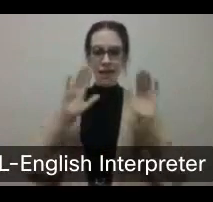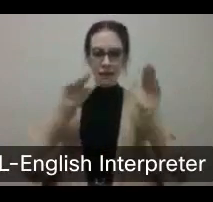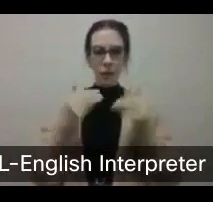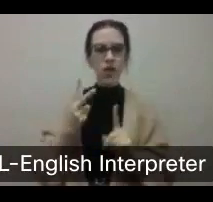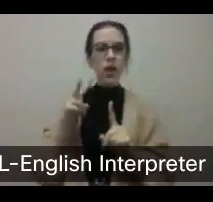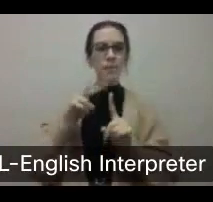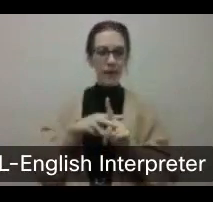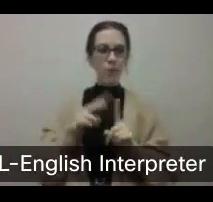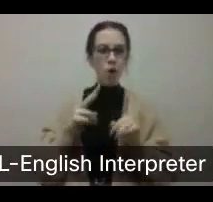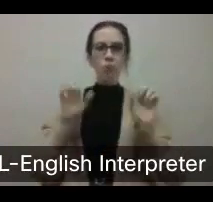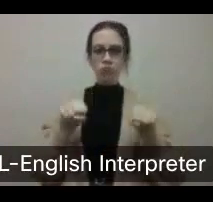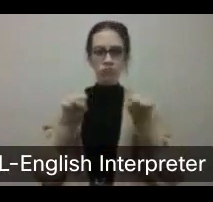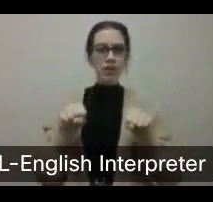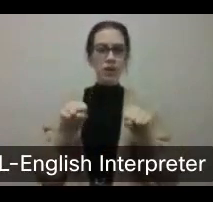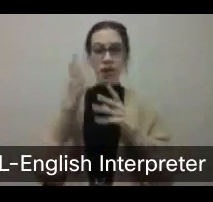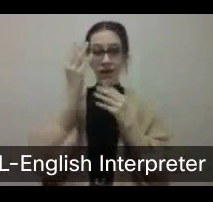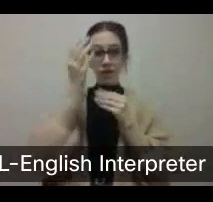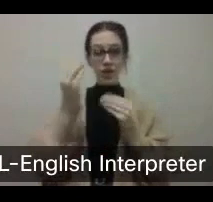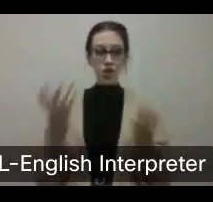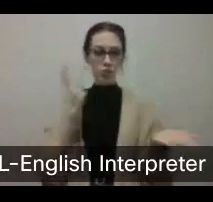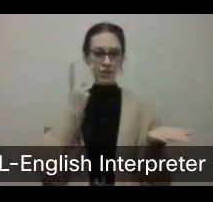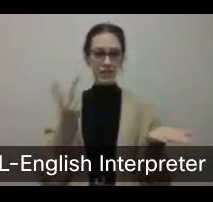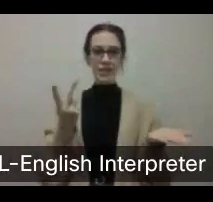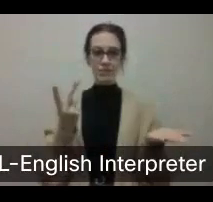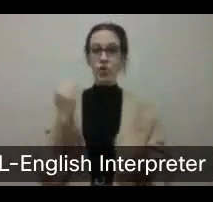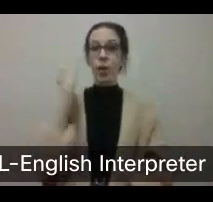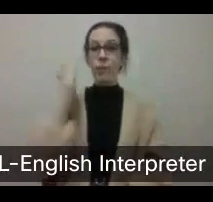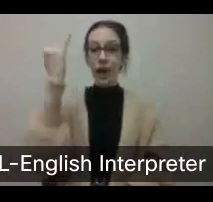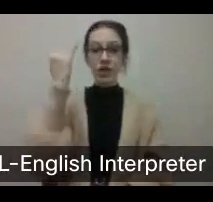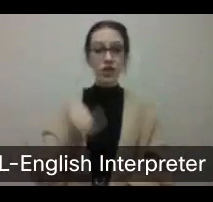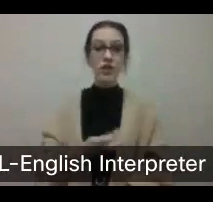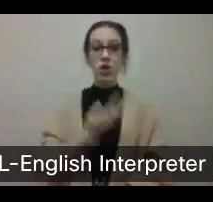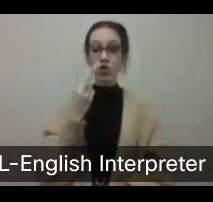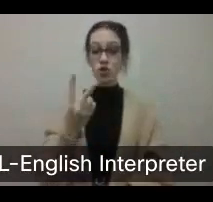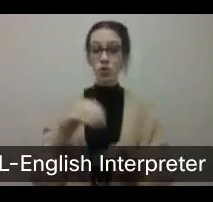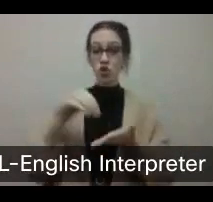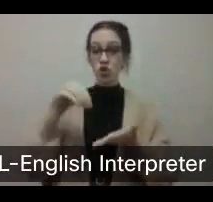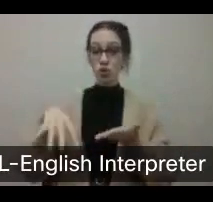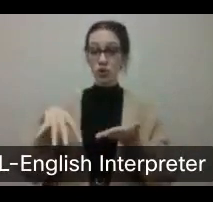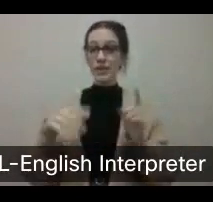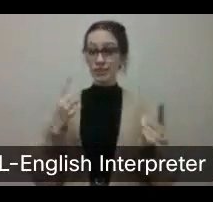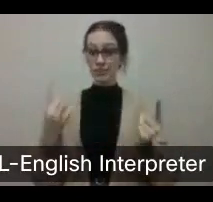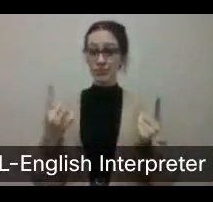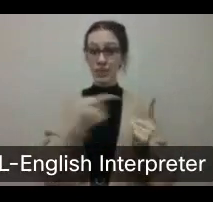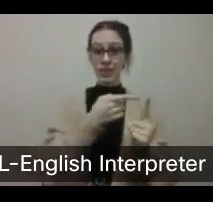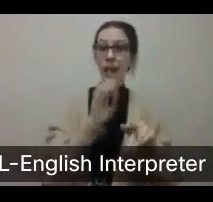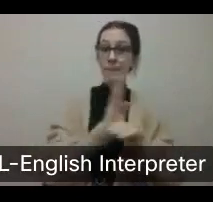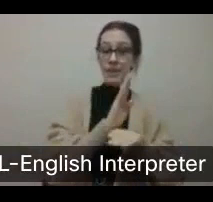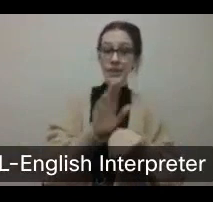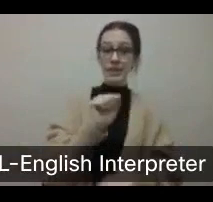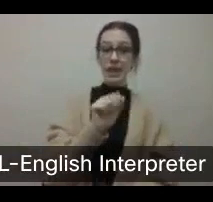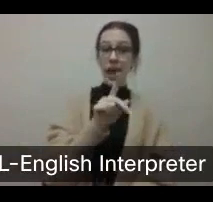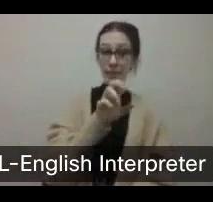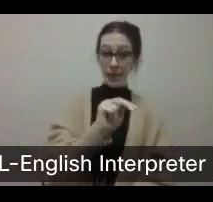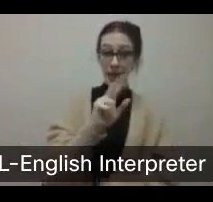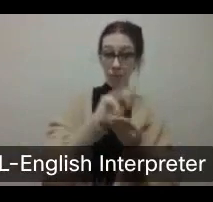this scenario. So imagine that two students from the college, one is in a business administration program and one